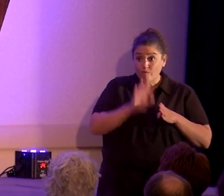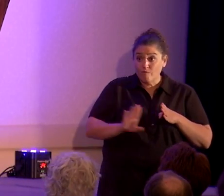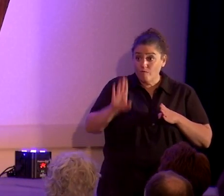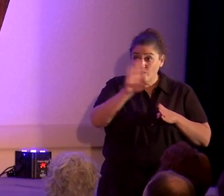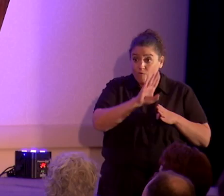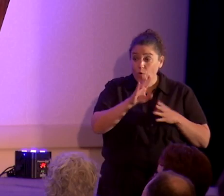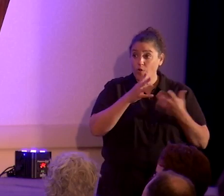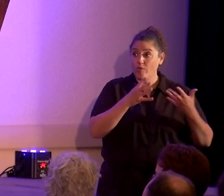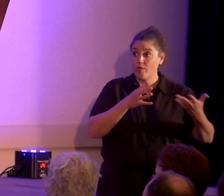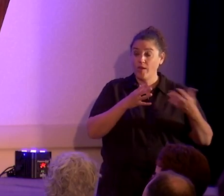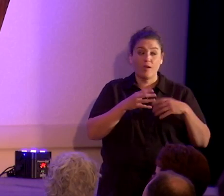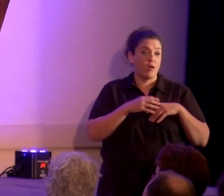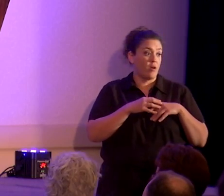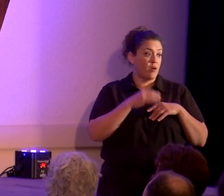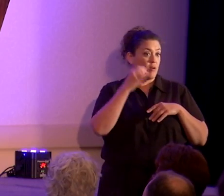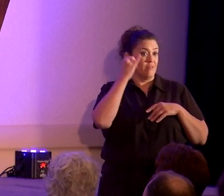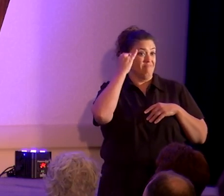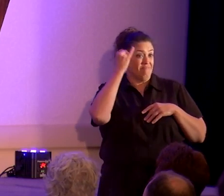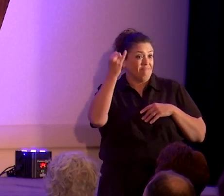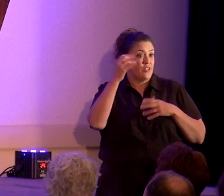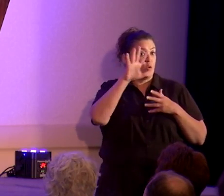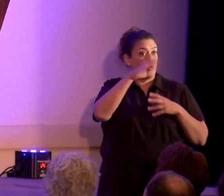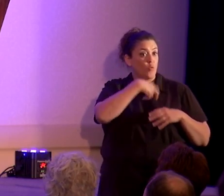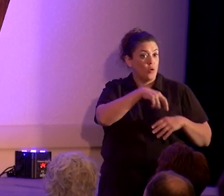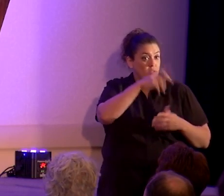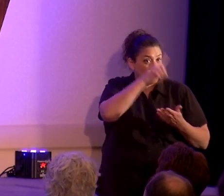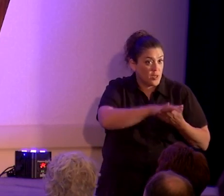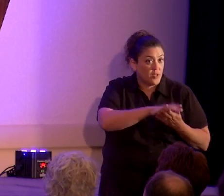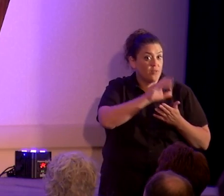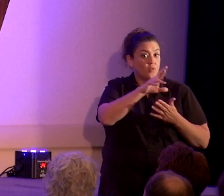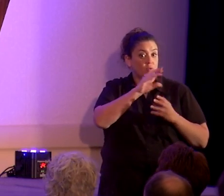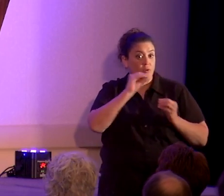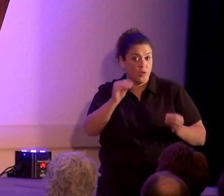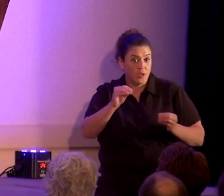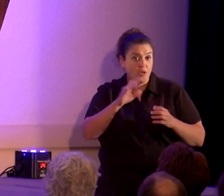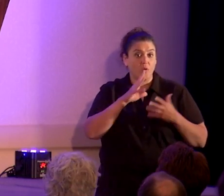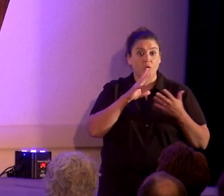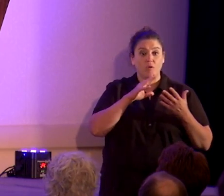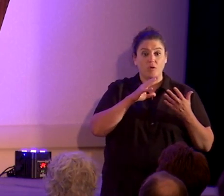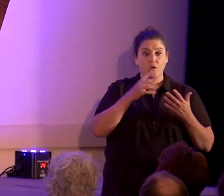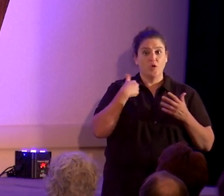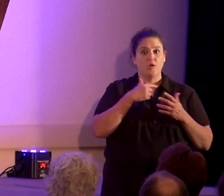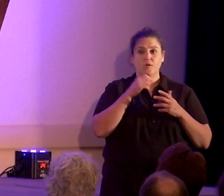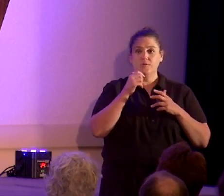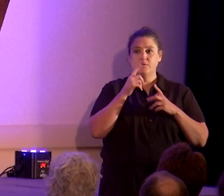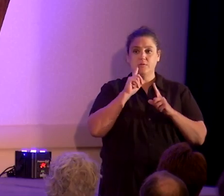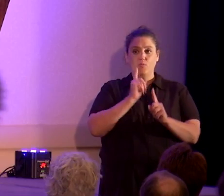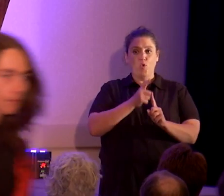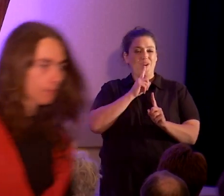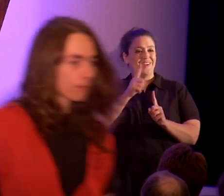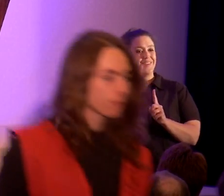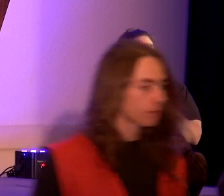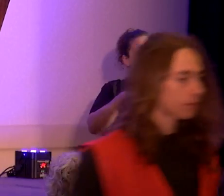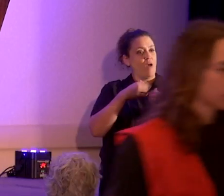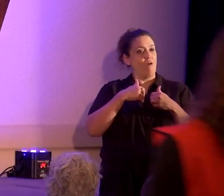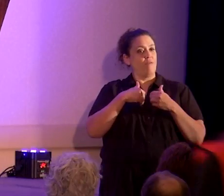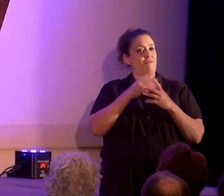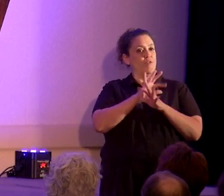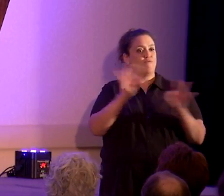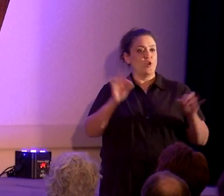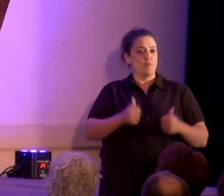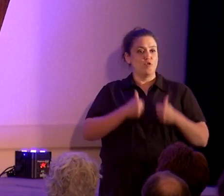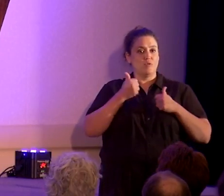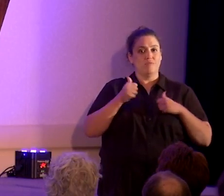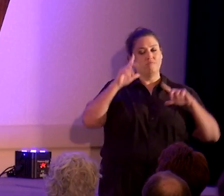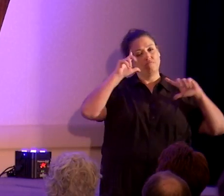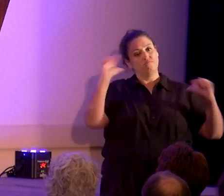color or, ideally, for their religious beliefs or lack thereof. I mean, it's all about everyone having that same freedom to live their own life, and guys